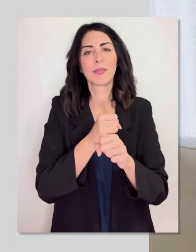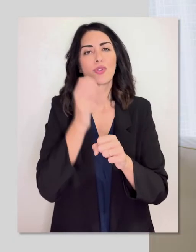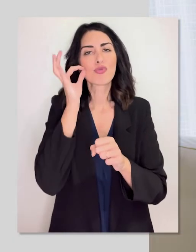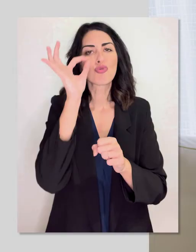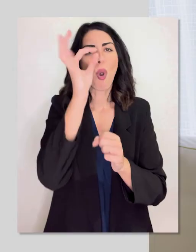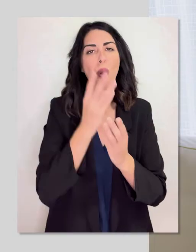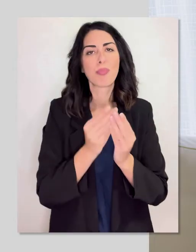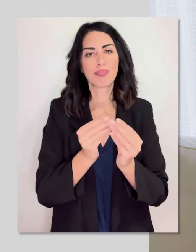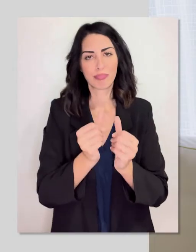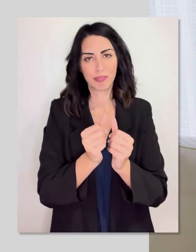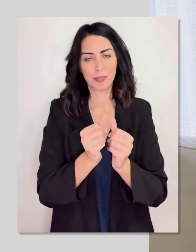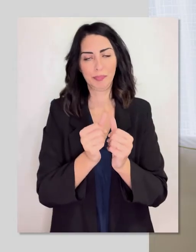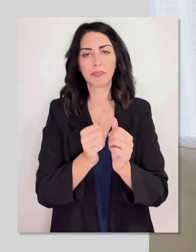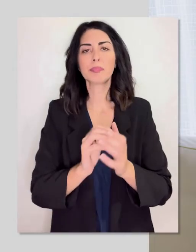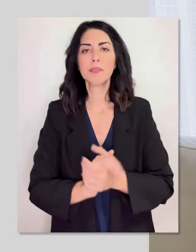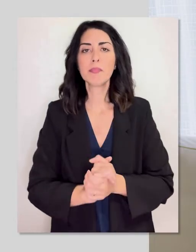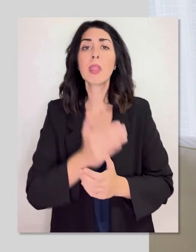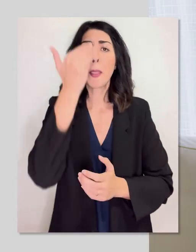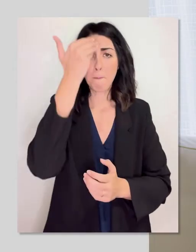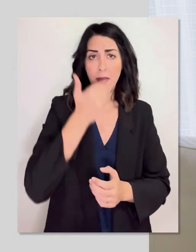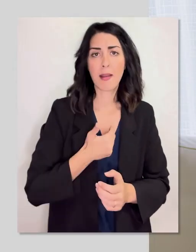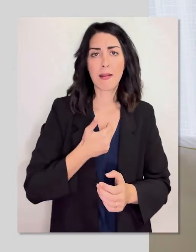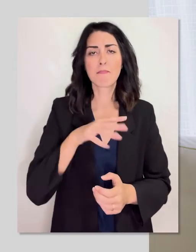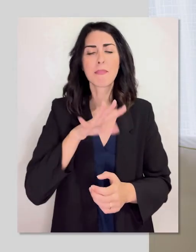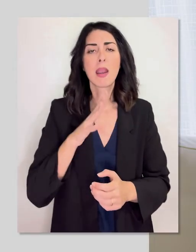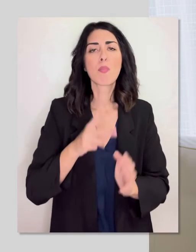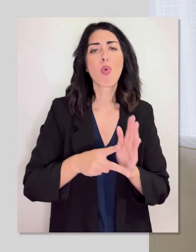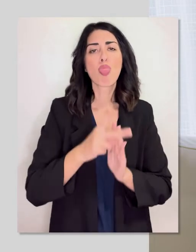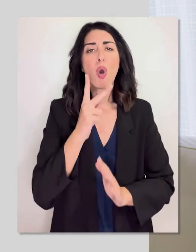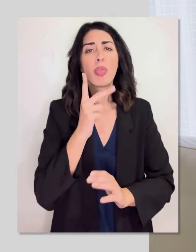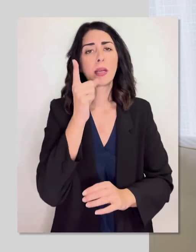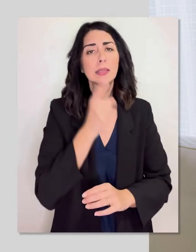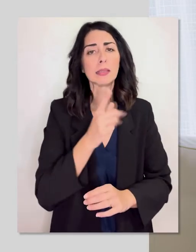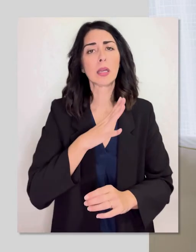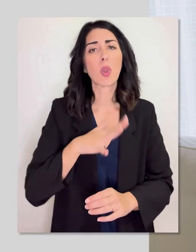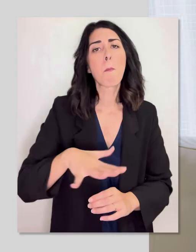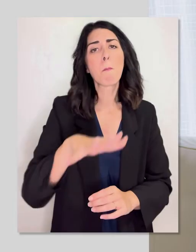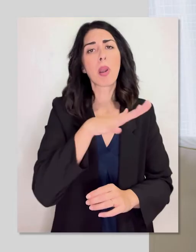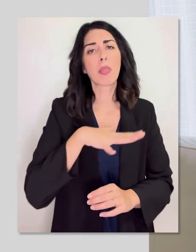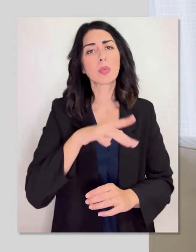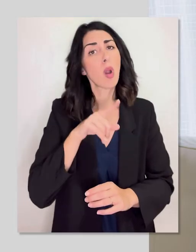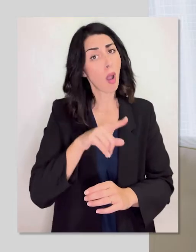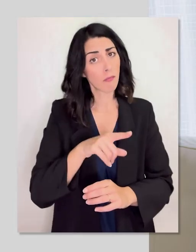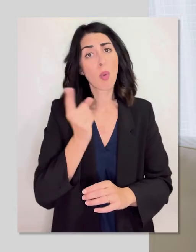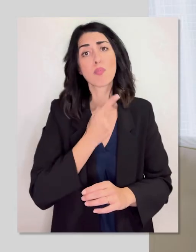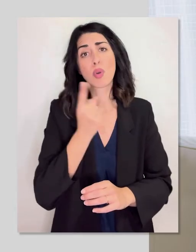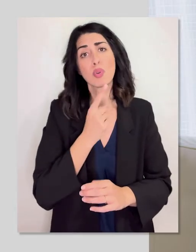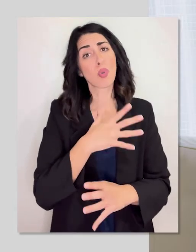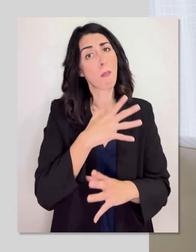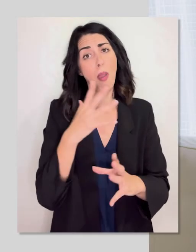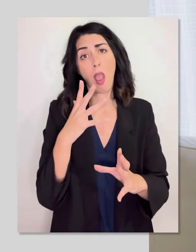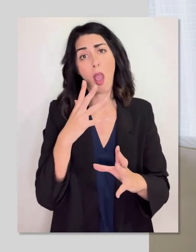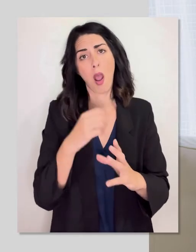12% of most populations. That's a lot of people. Tension type headache is way more than